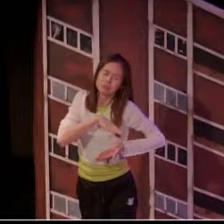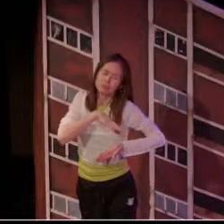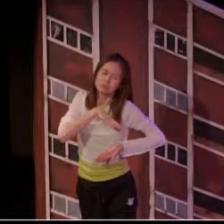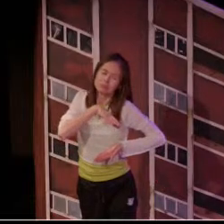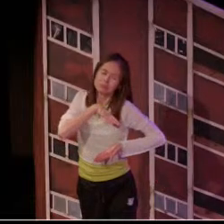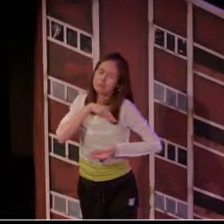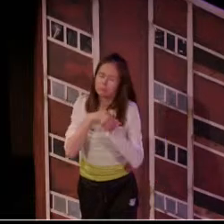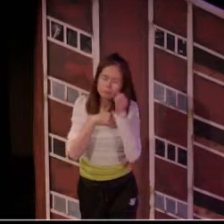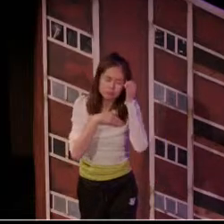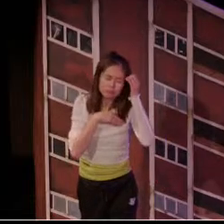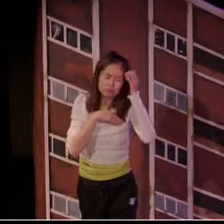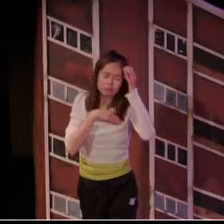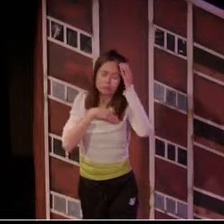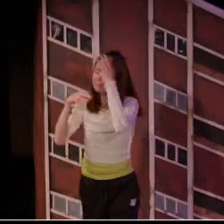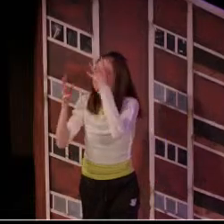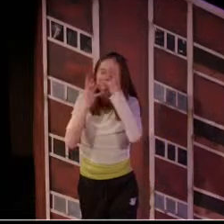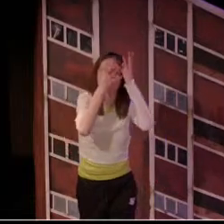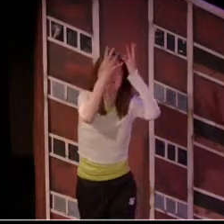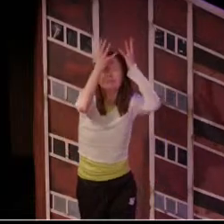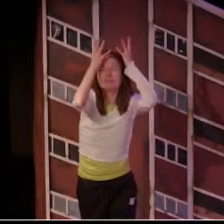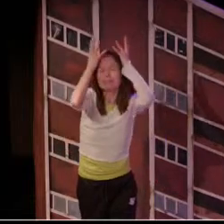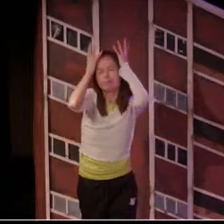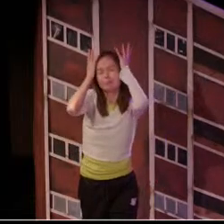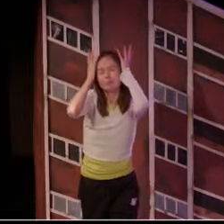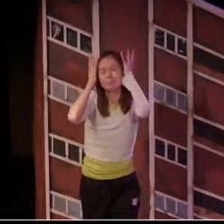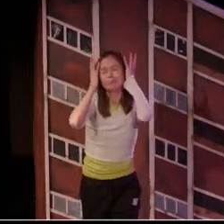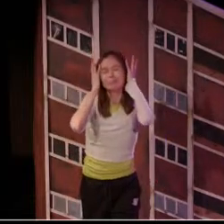or to their own perdition.